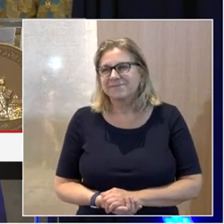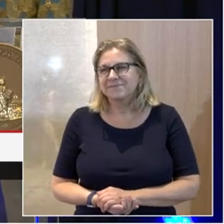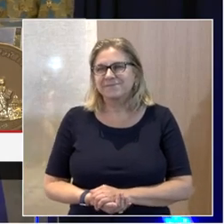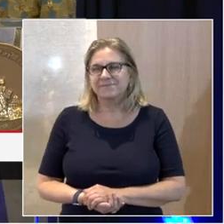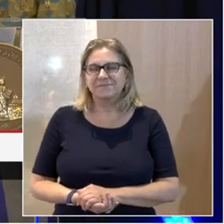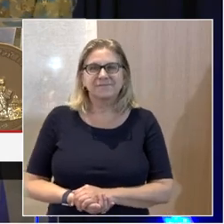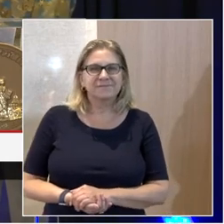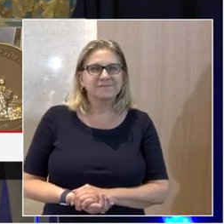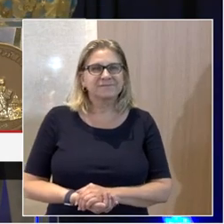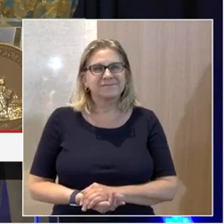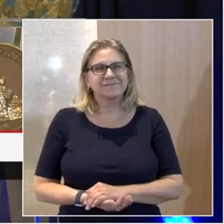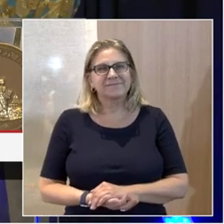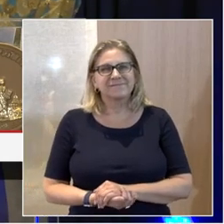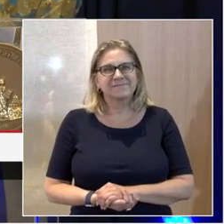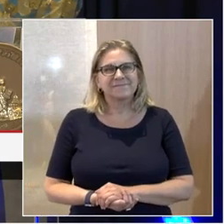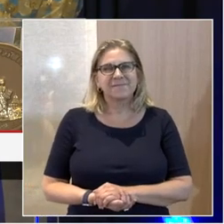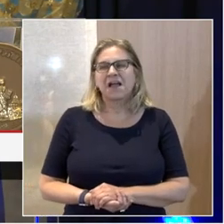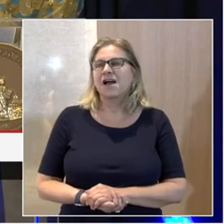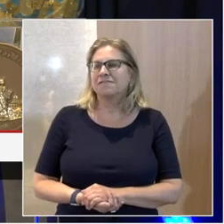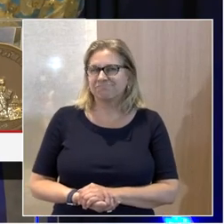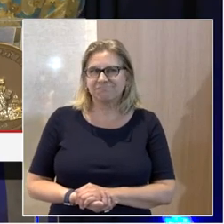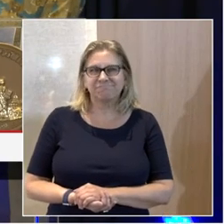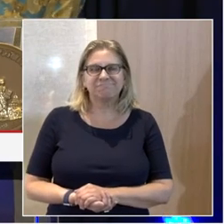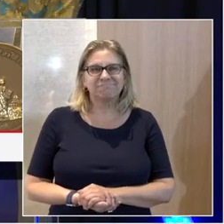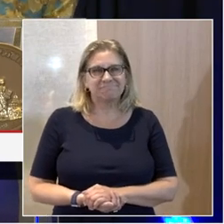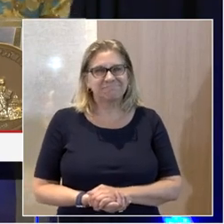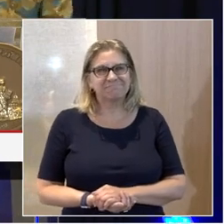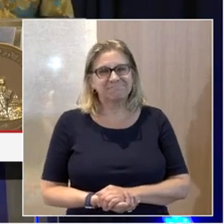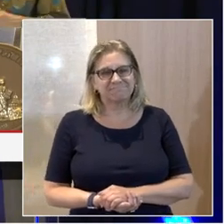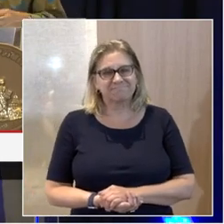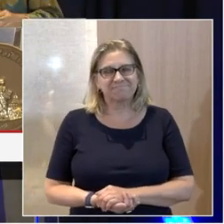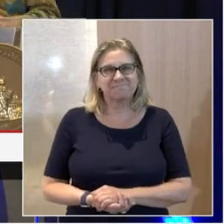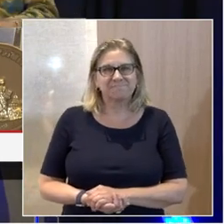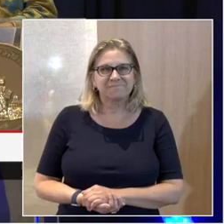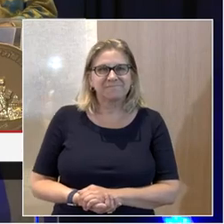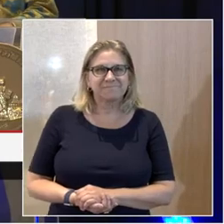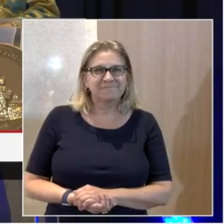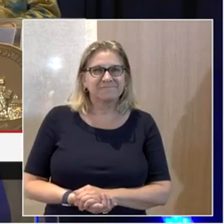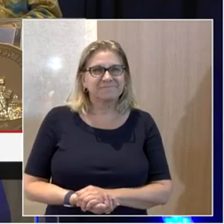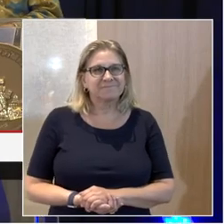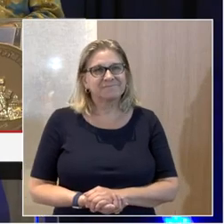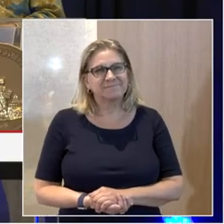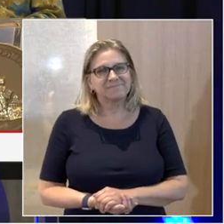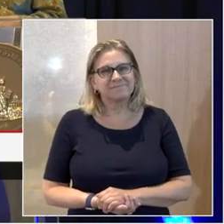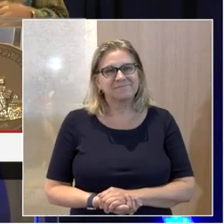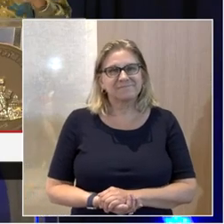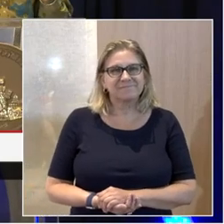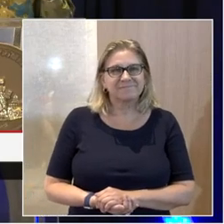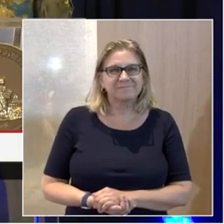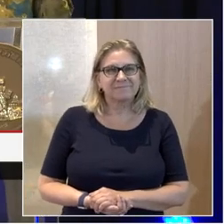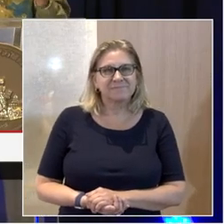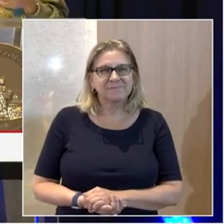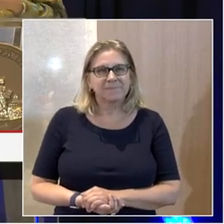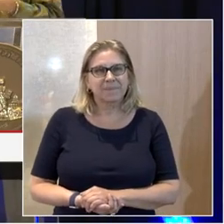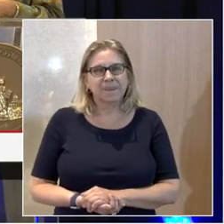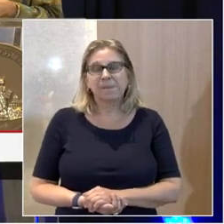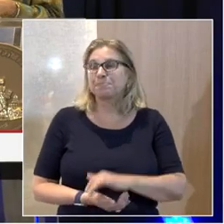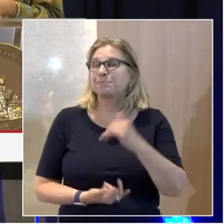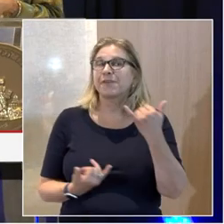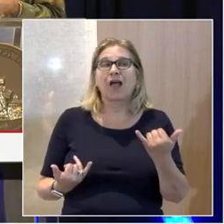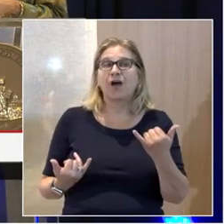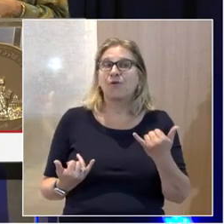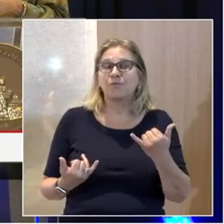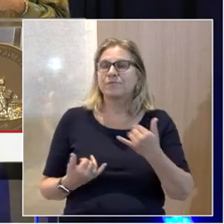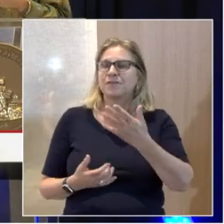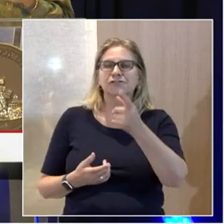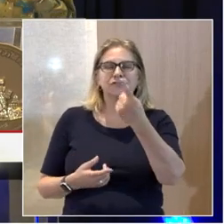All right. So what we wanted to do was ask you to give us a word, a description,